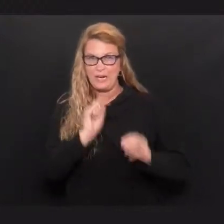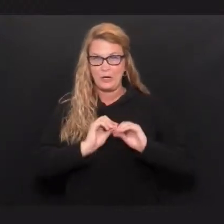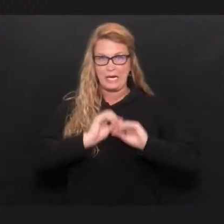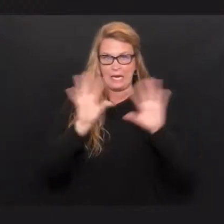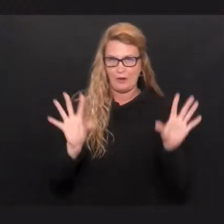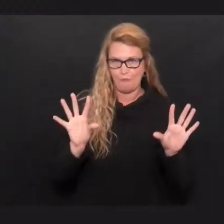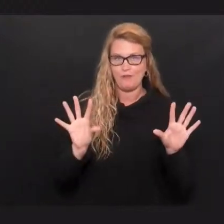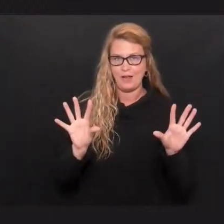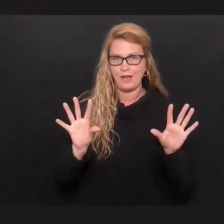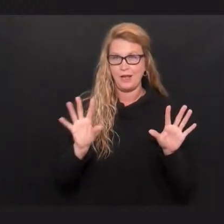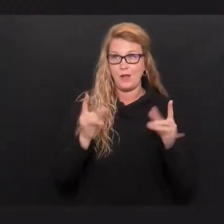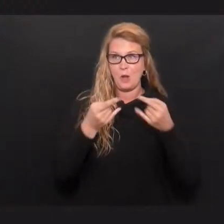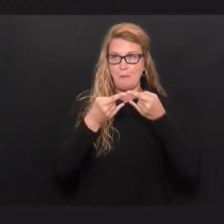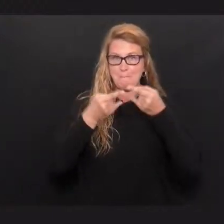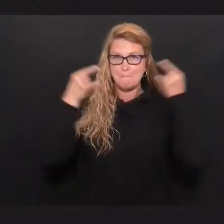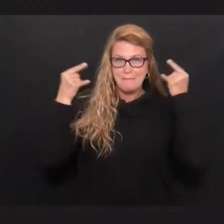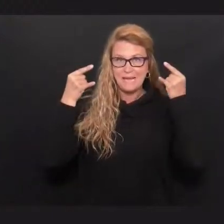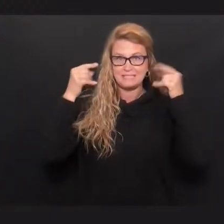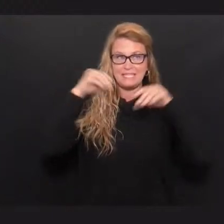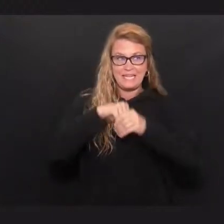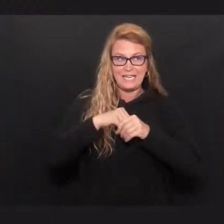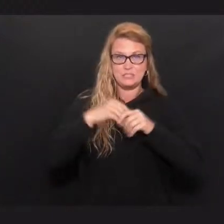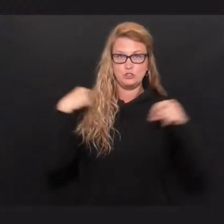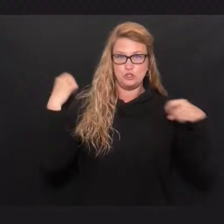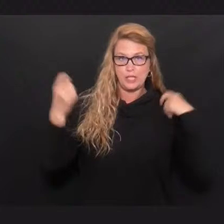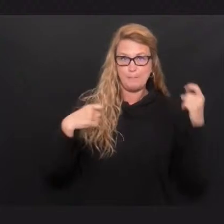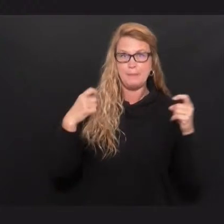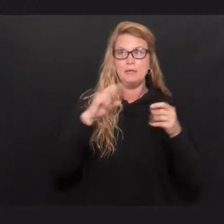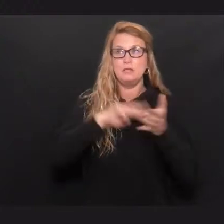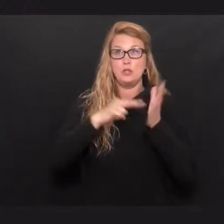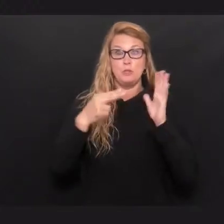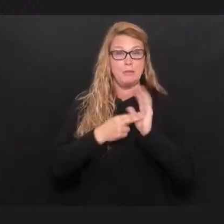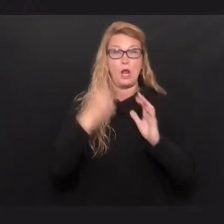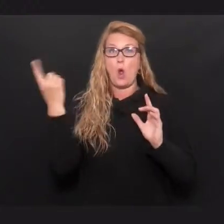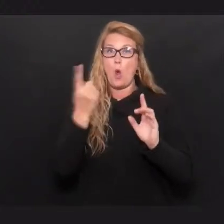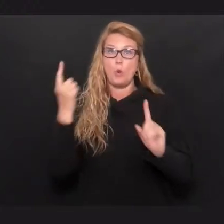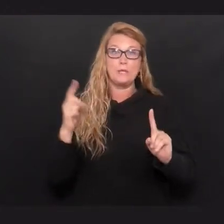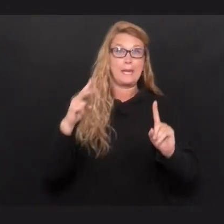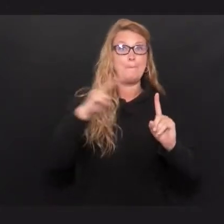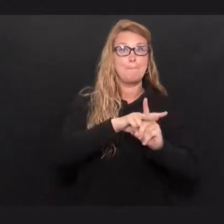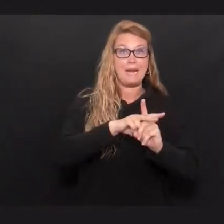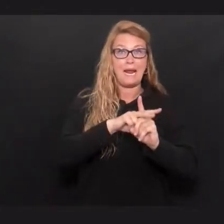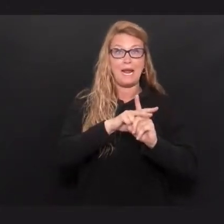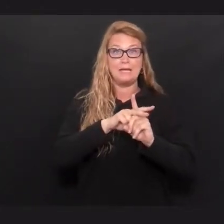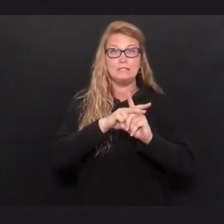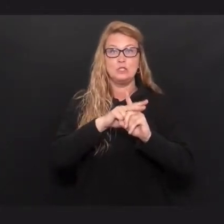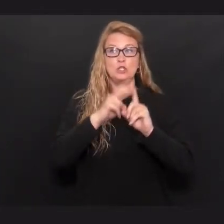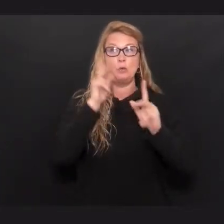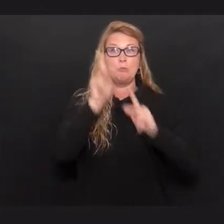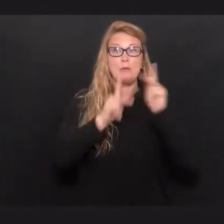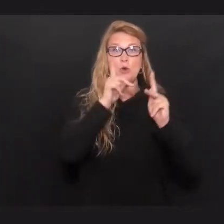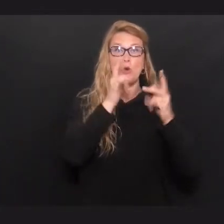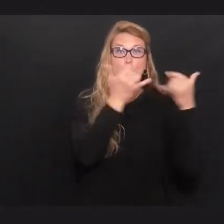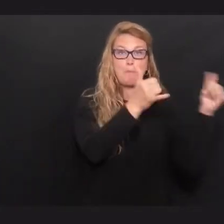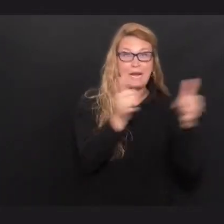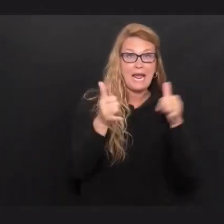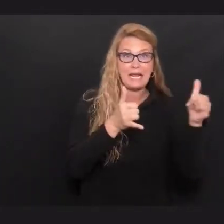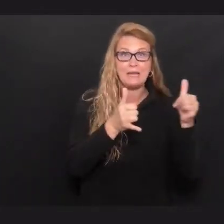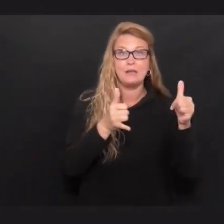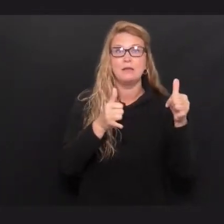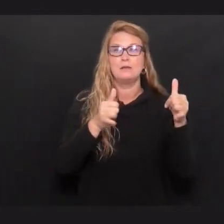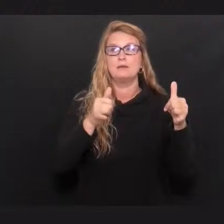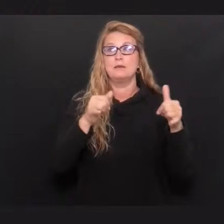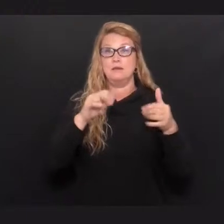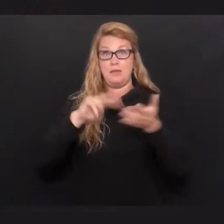about wearing of masks in gyms, does that just apply to the people who are on the floor, and that everyone on the benches, coaches